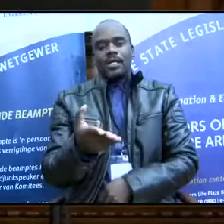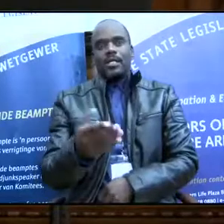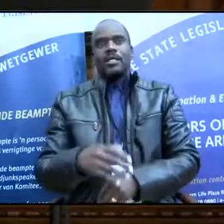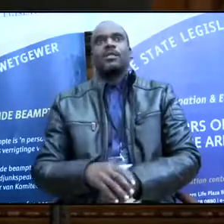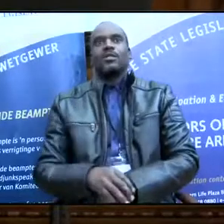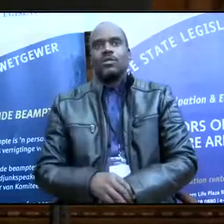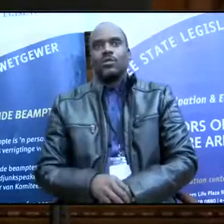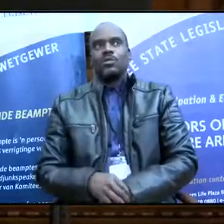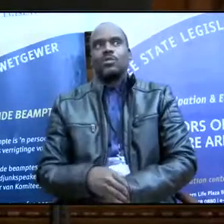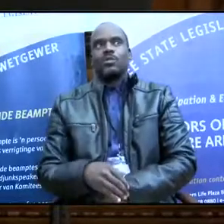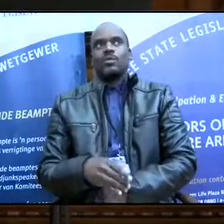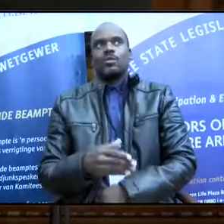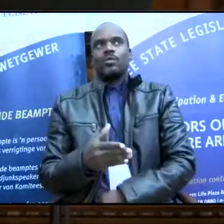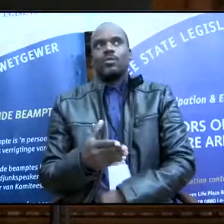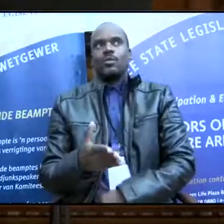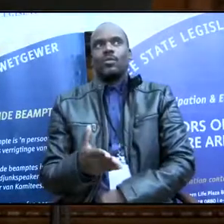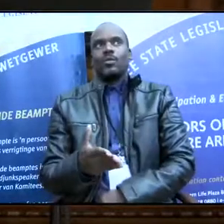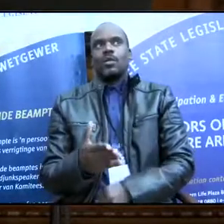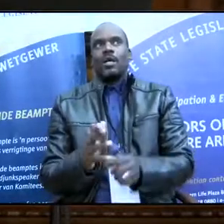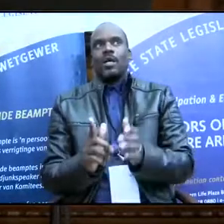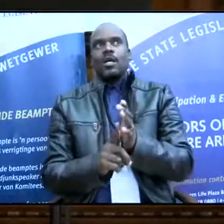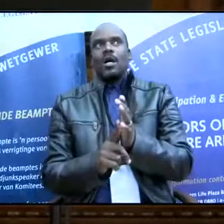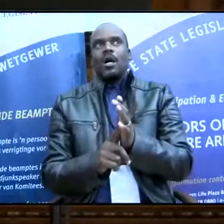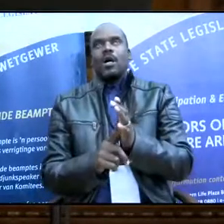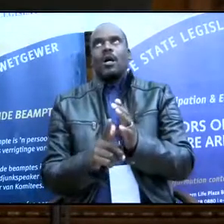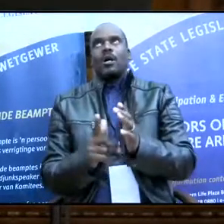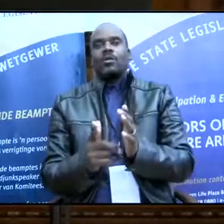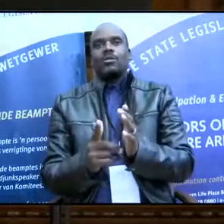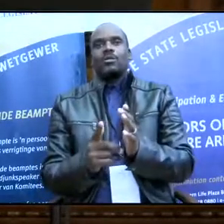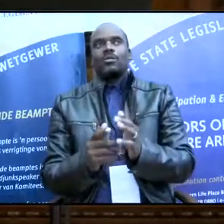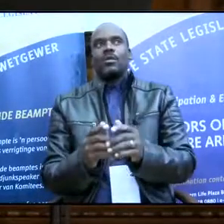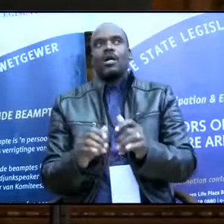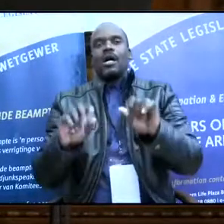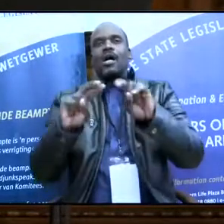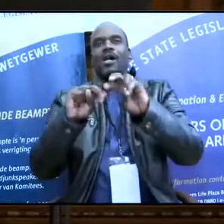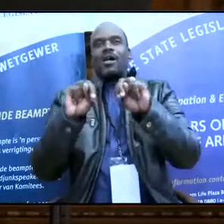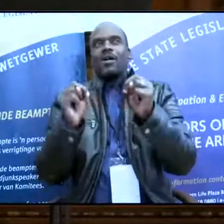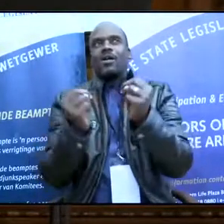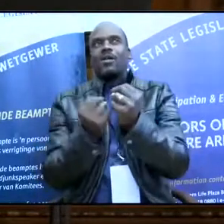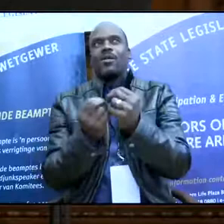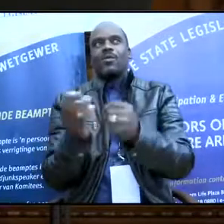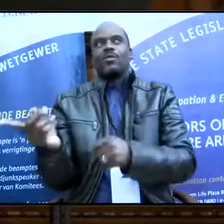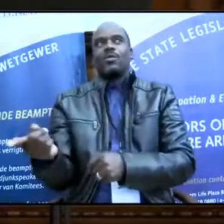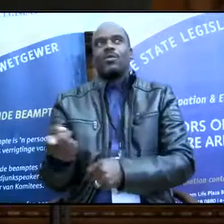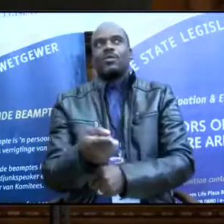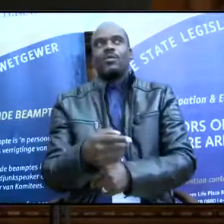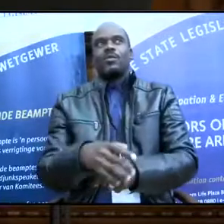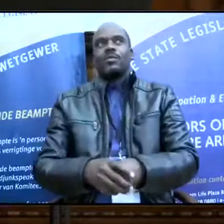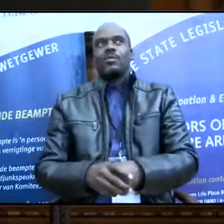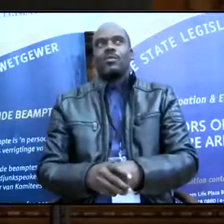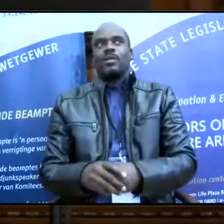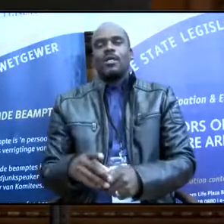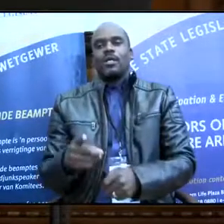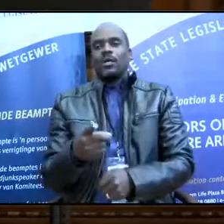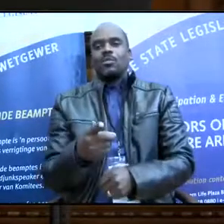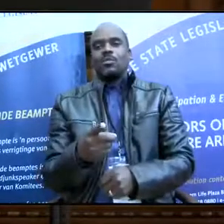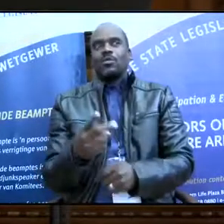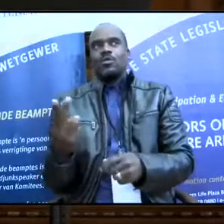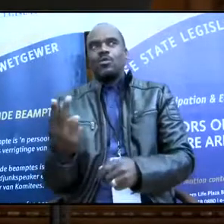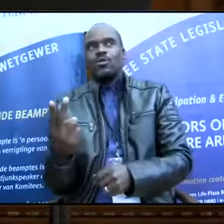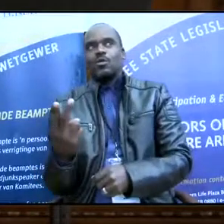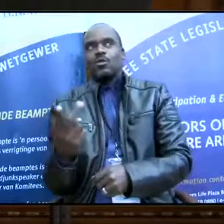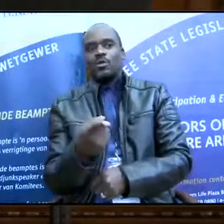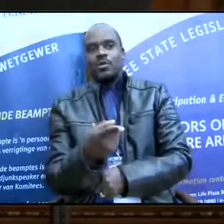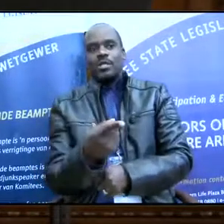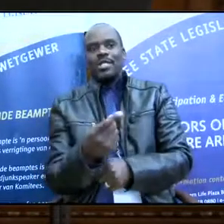country suffered one of the largest output contradictions amongst emerging markets and those economies in 2020 those